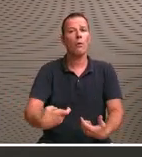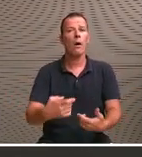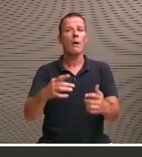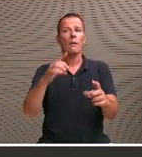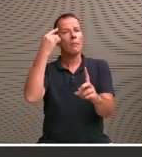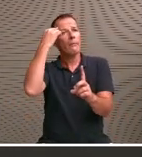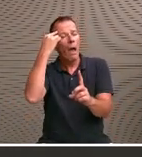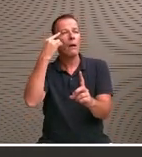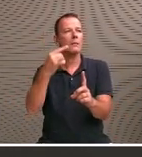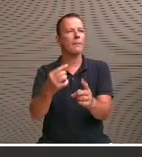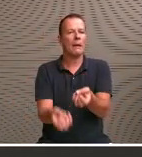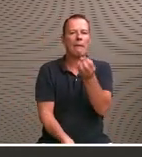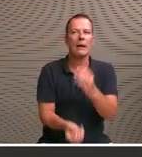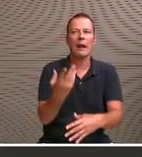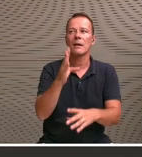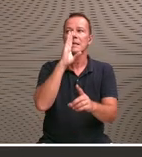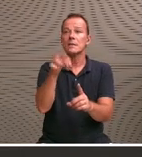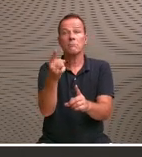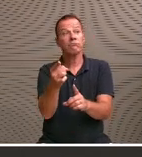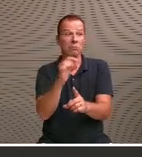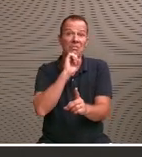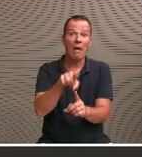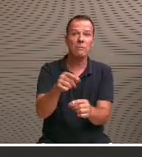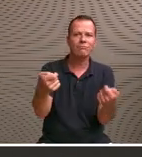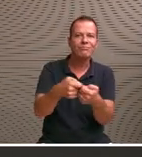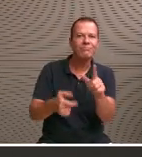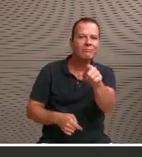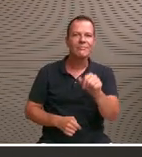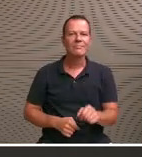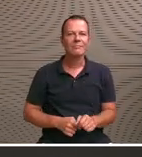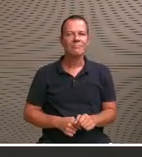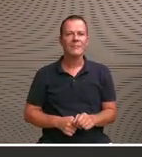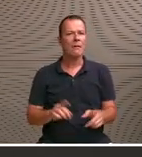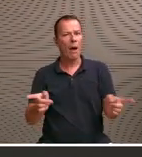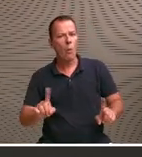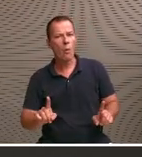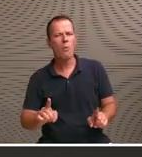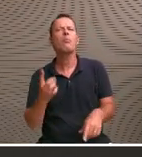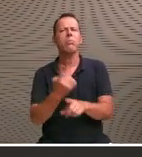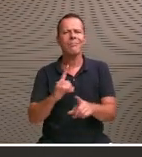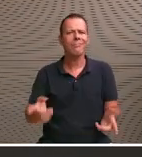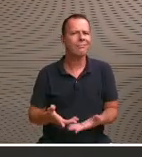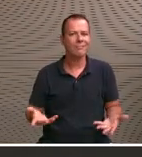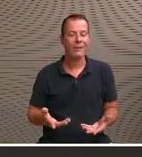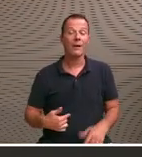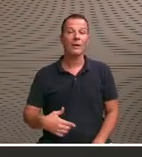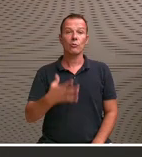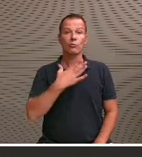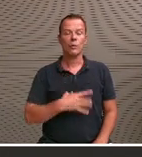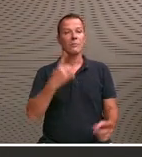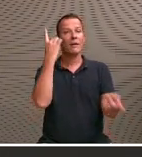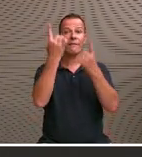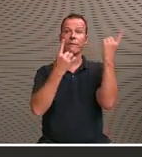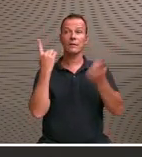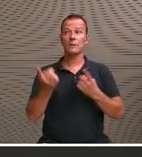going to be one of them. And if not, why not? And I'd also like you to reflect on whether Portugal can